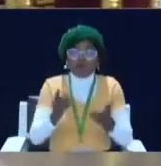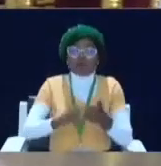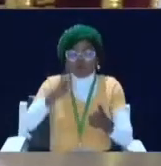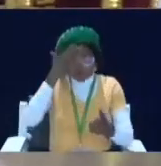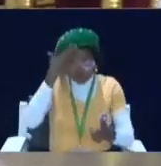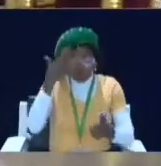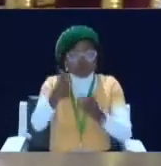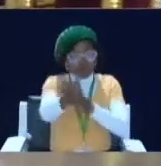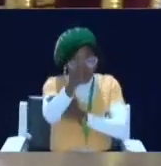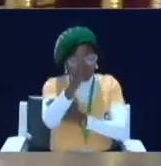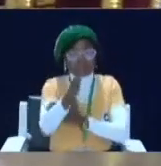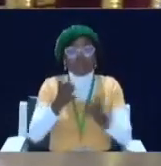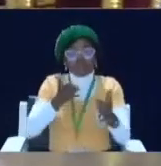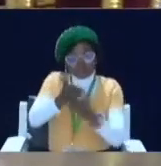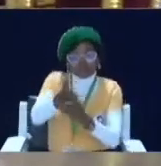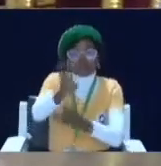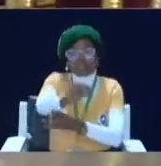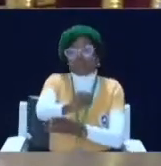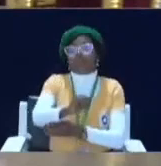won.